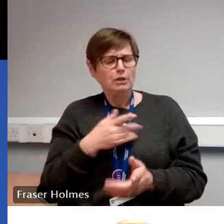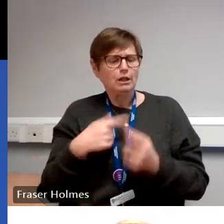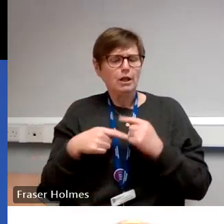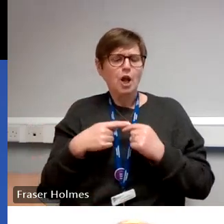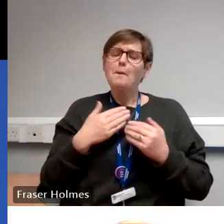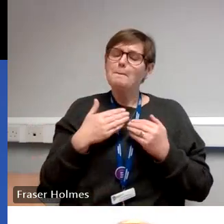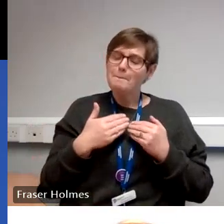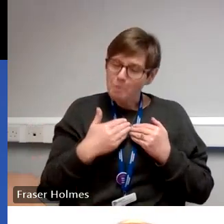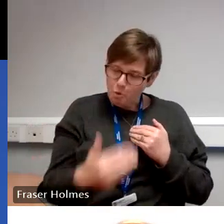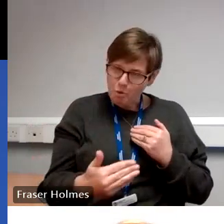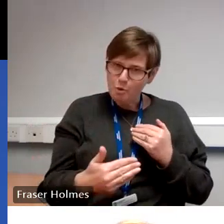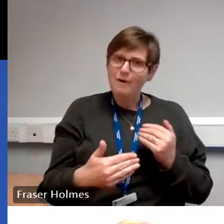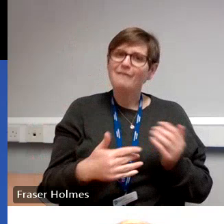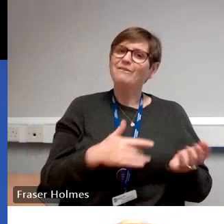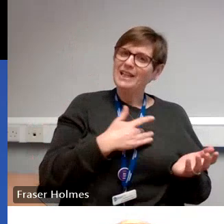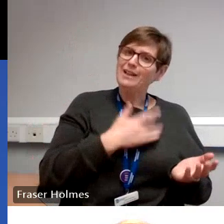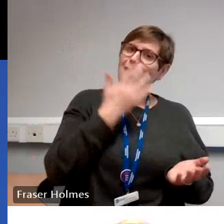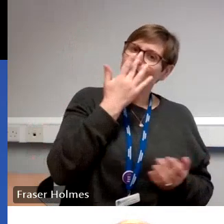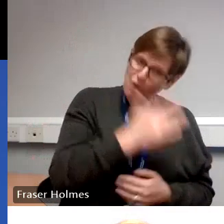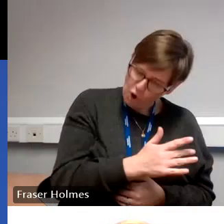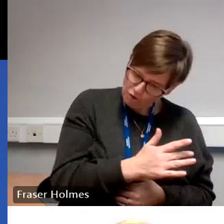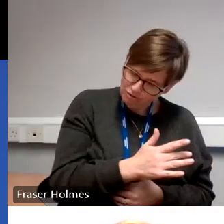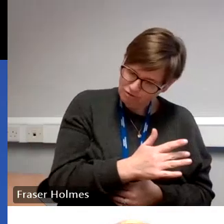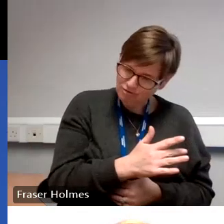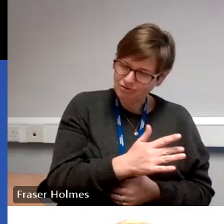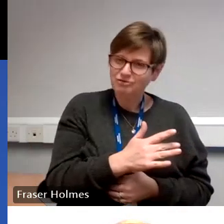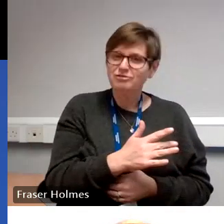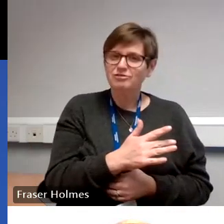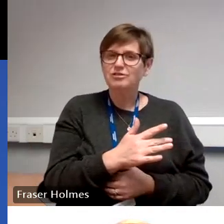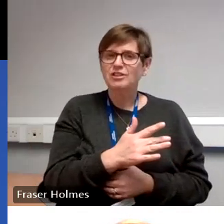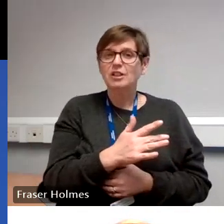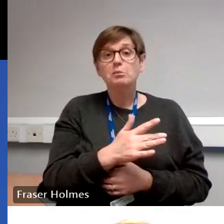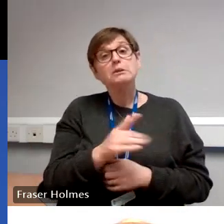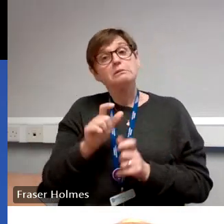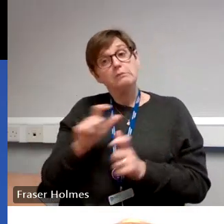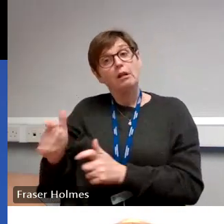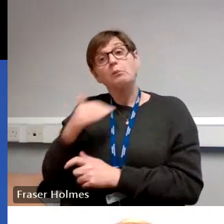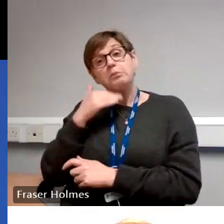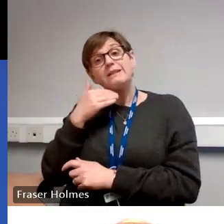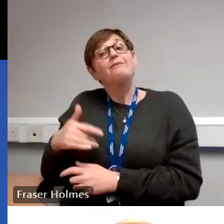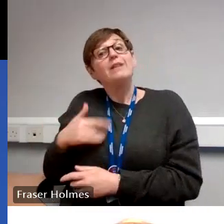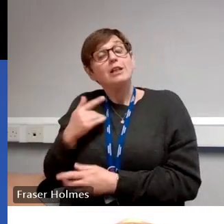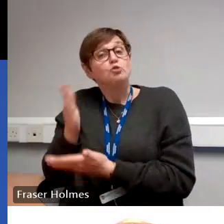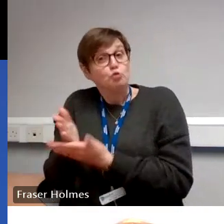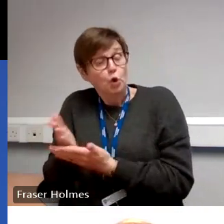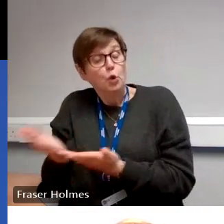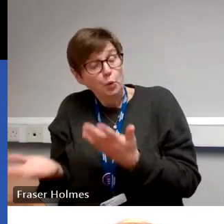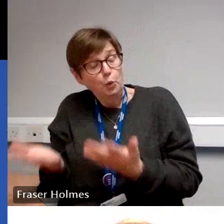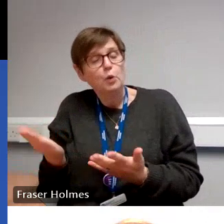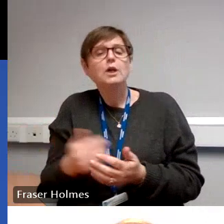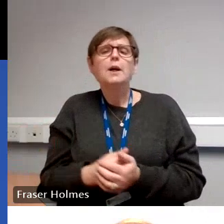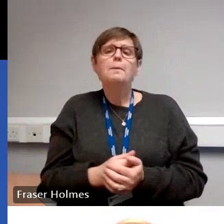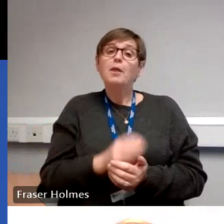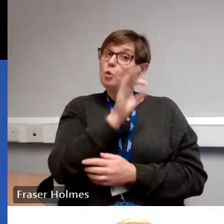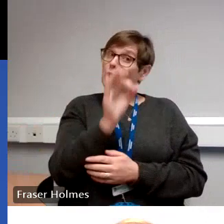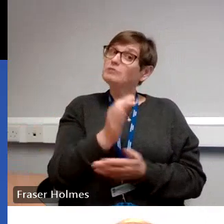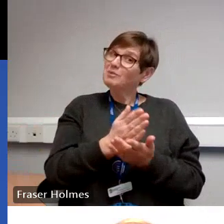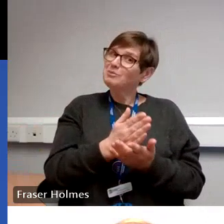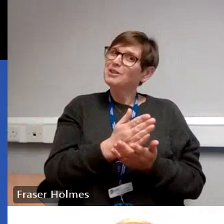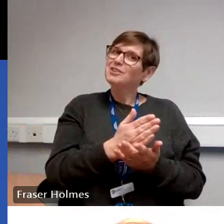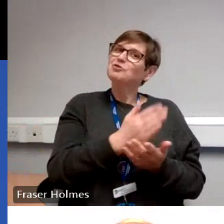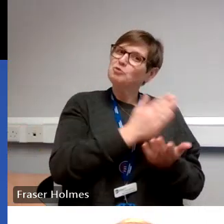false. Sorry, got that the wrong way around. So yes, more of you think it's false, but a big group of you think it's true. So the question is both true and